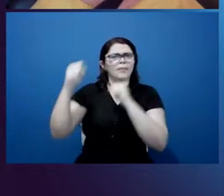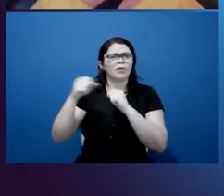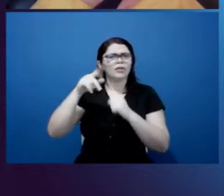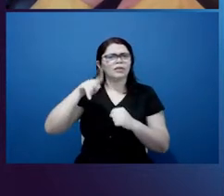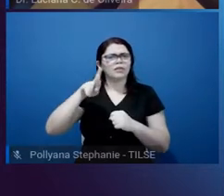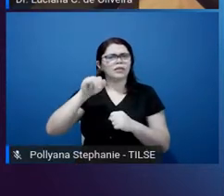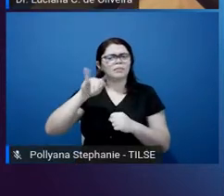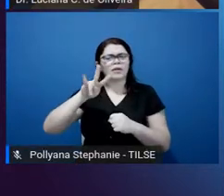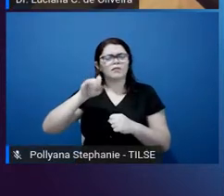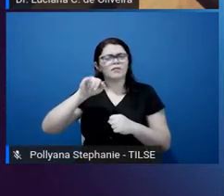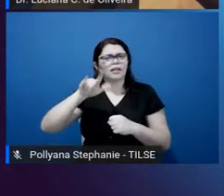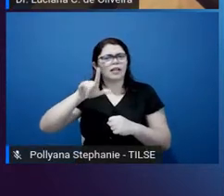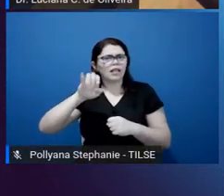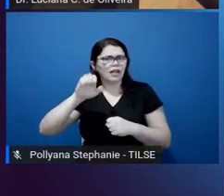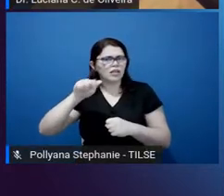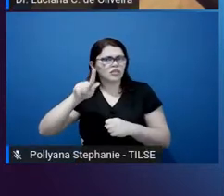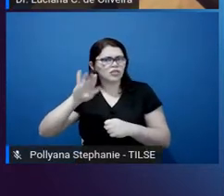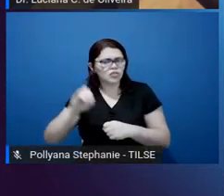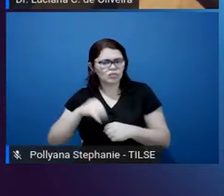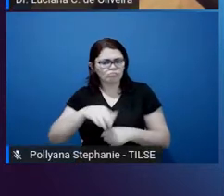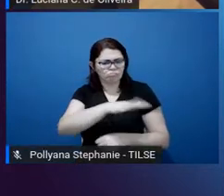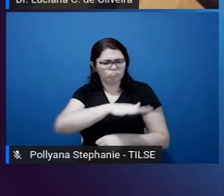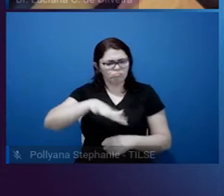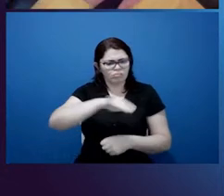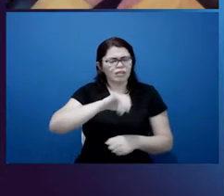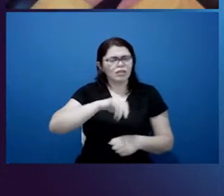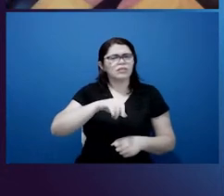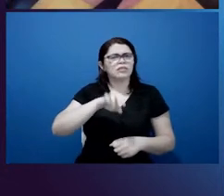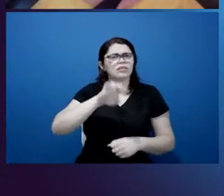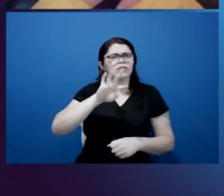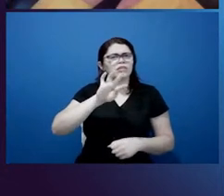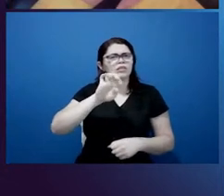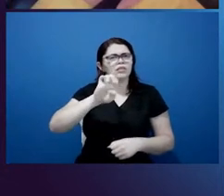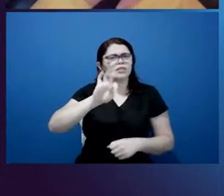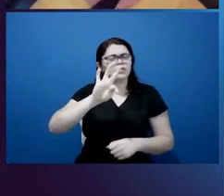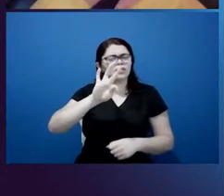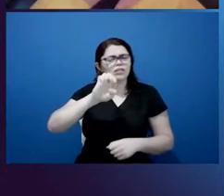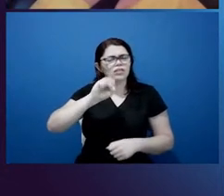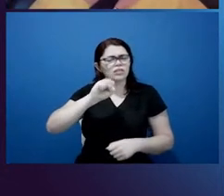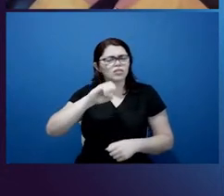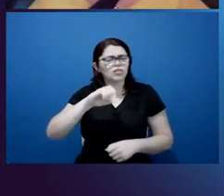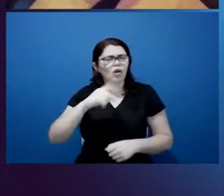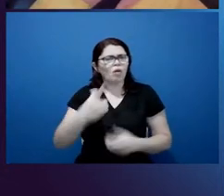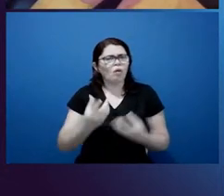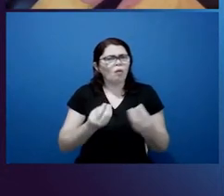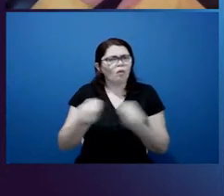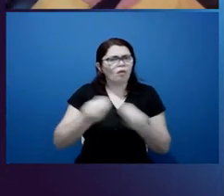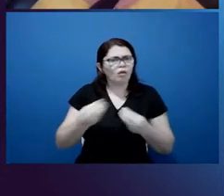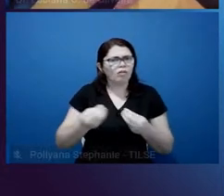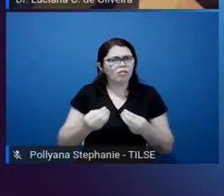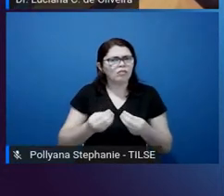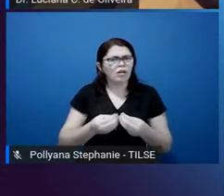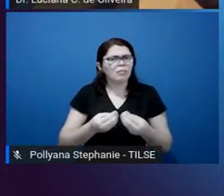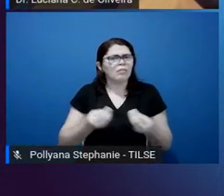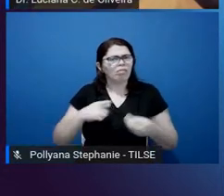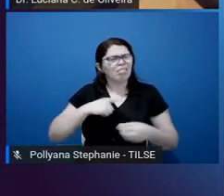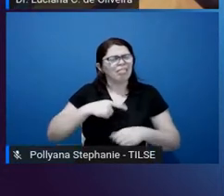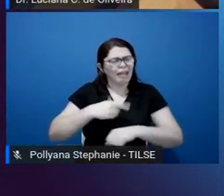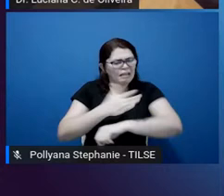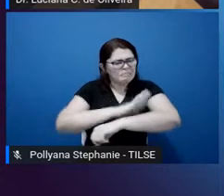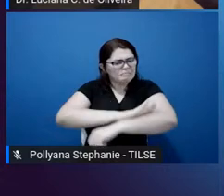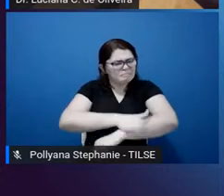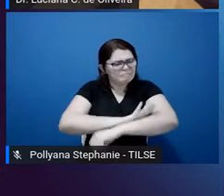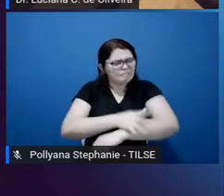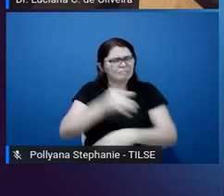TESOL field? What historically racist practices have been part of TESOL? And